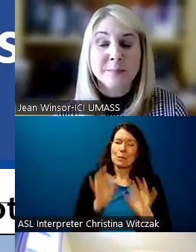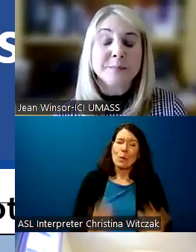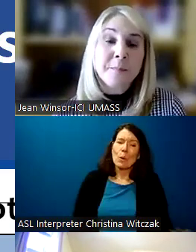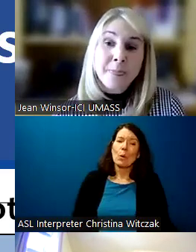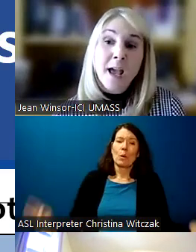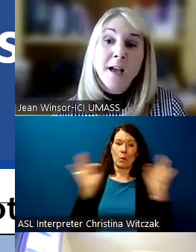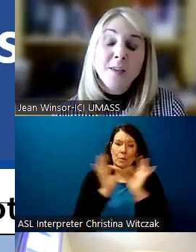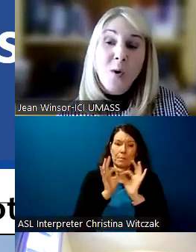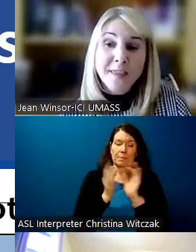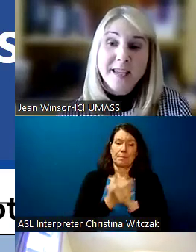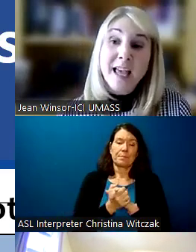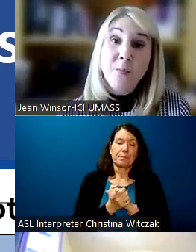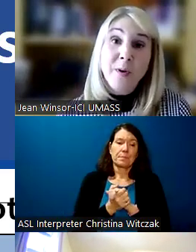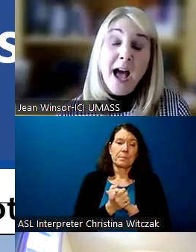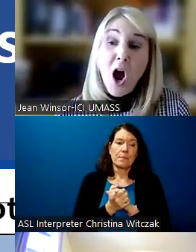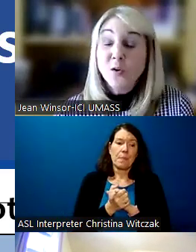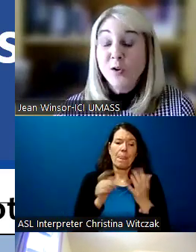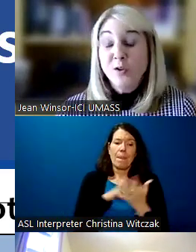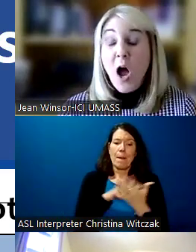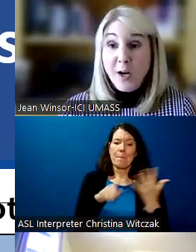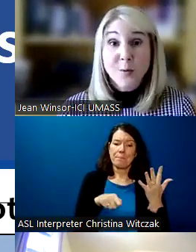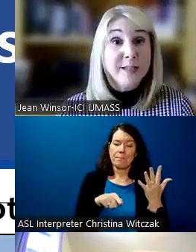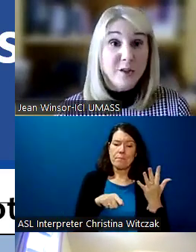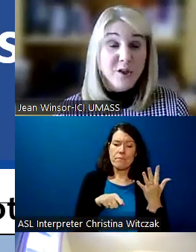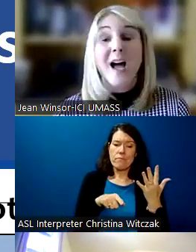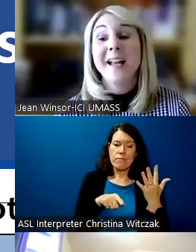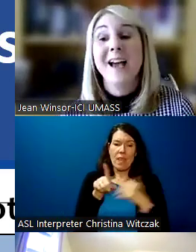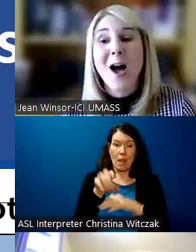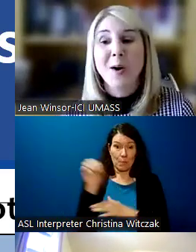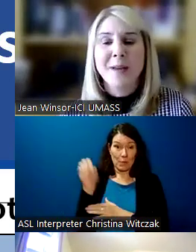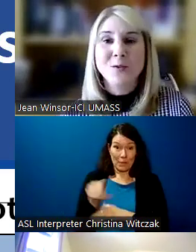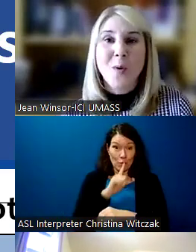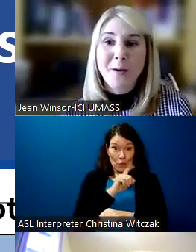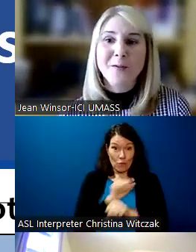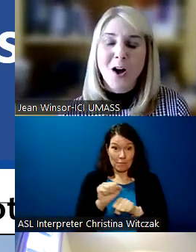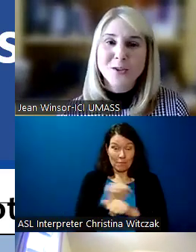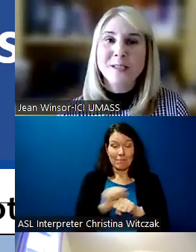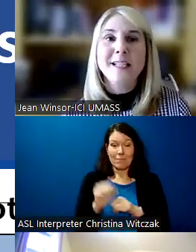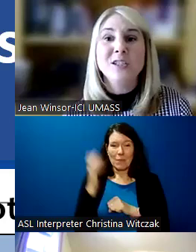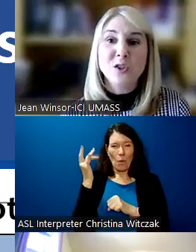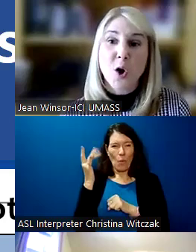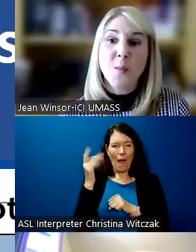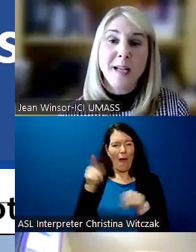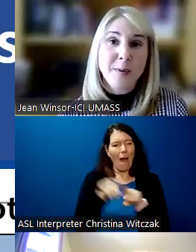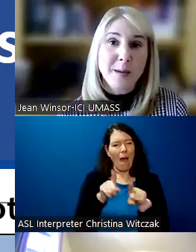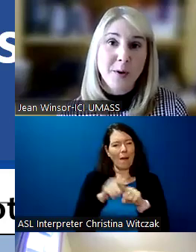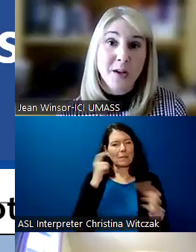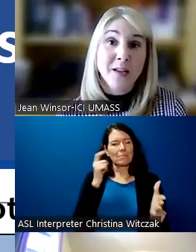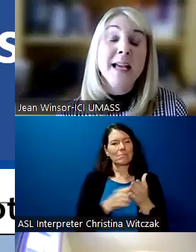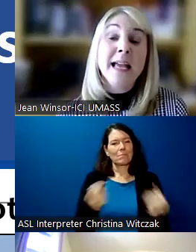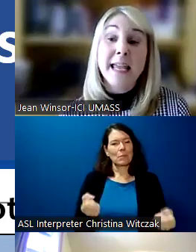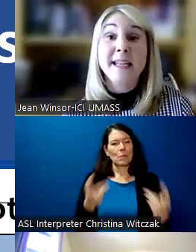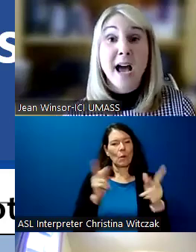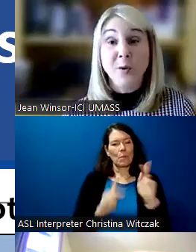piece. The one thing that we aren't 100% sure on is why we've also seen so many